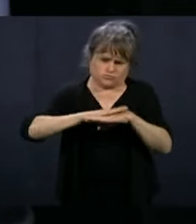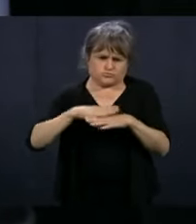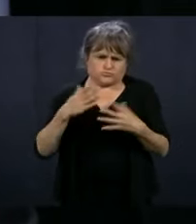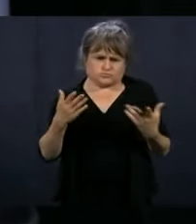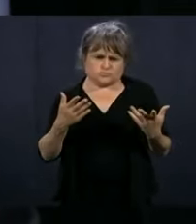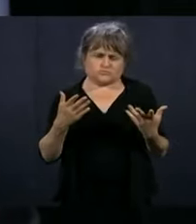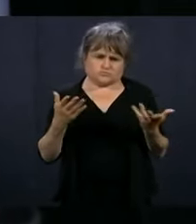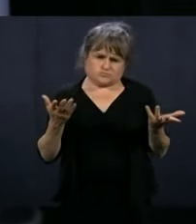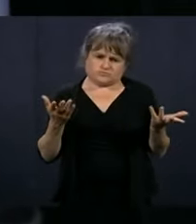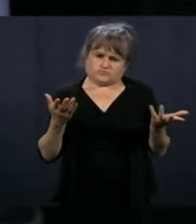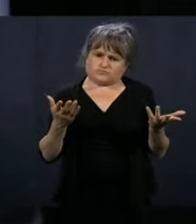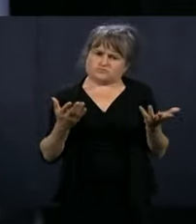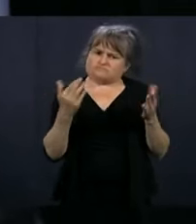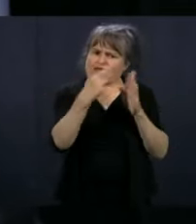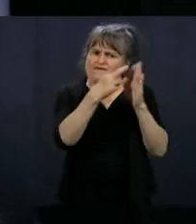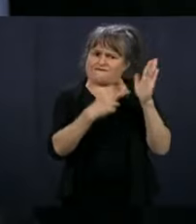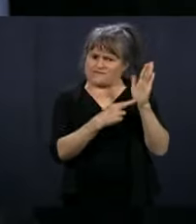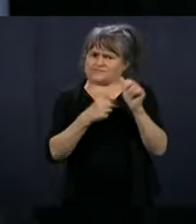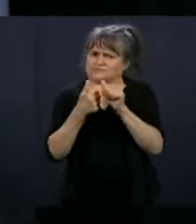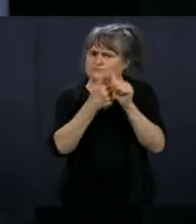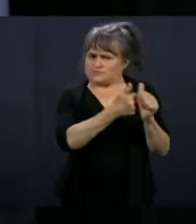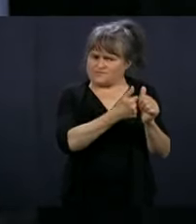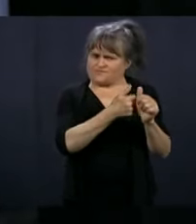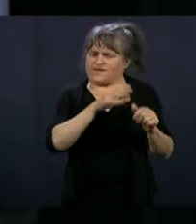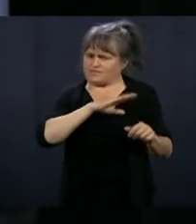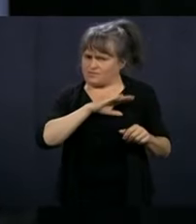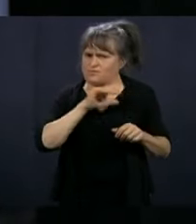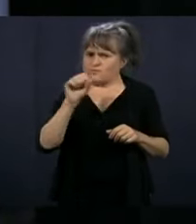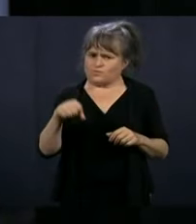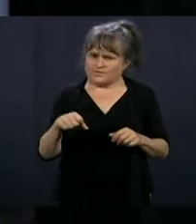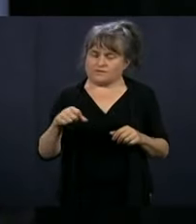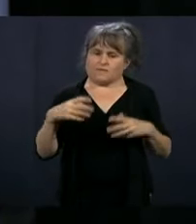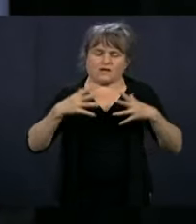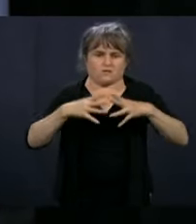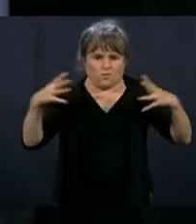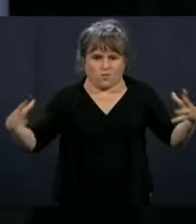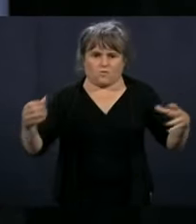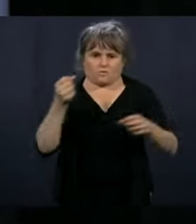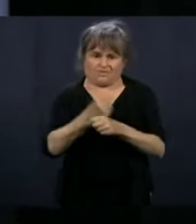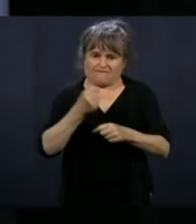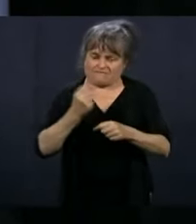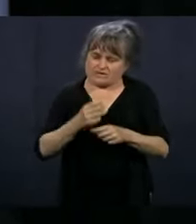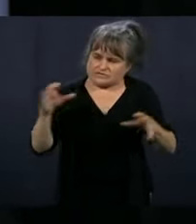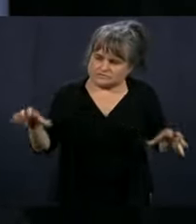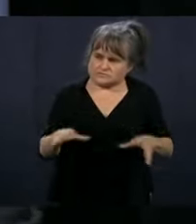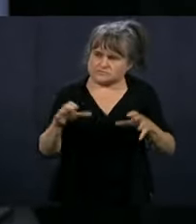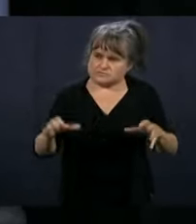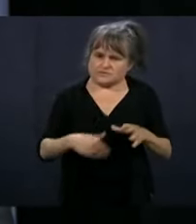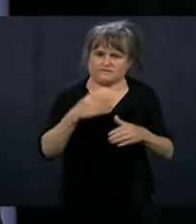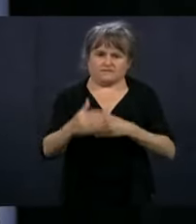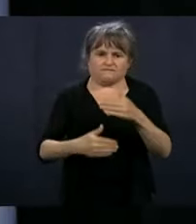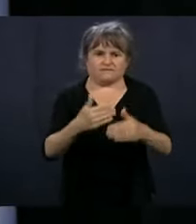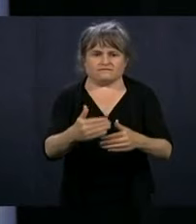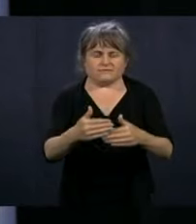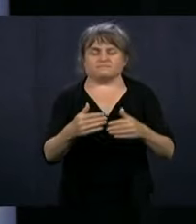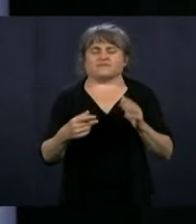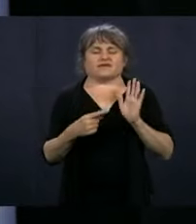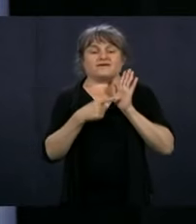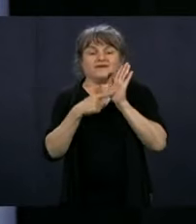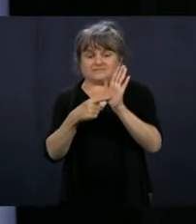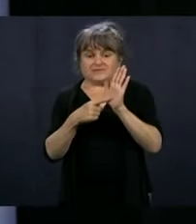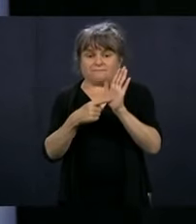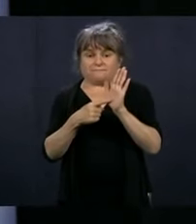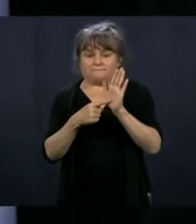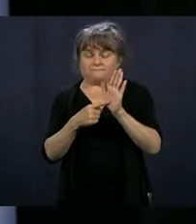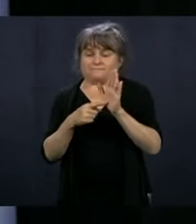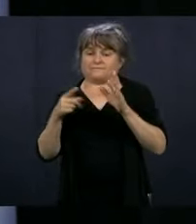that the parameters are there, and there's quite a bit of work that is being done. For example, right now we